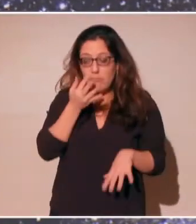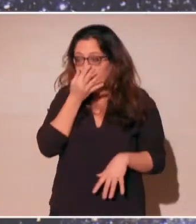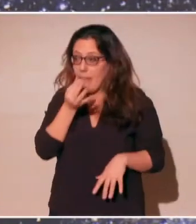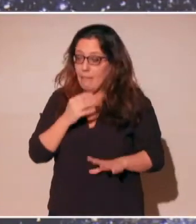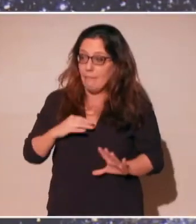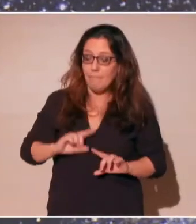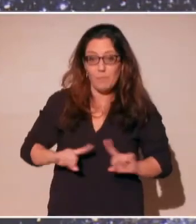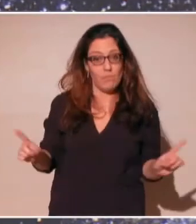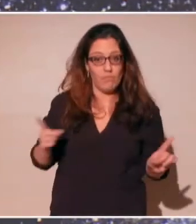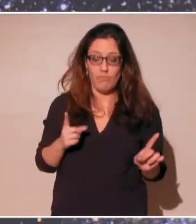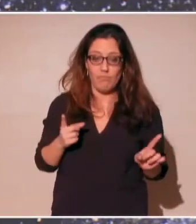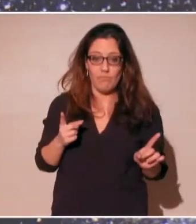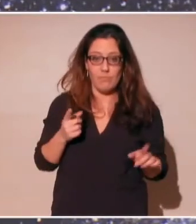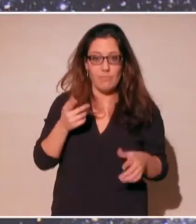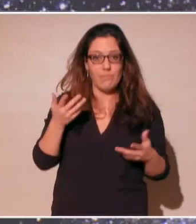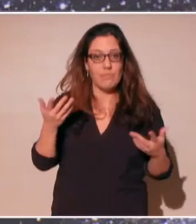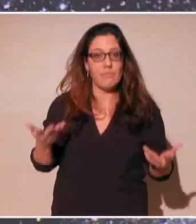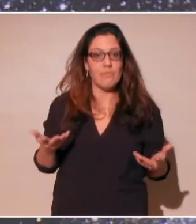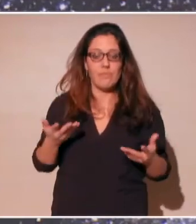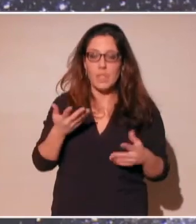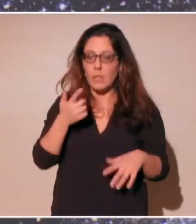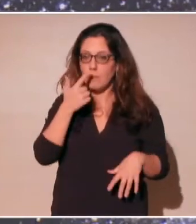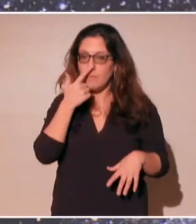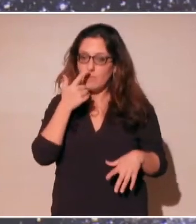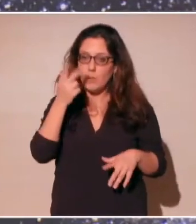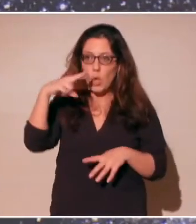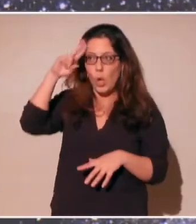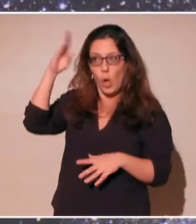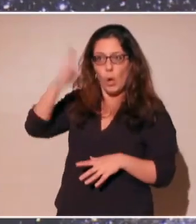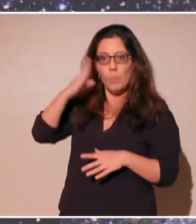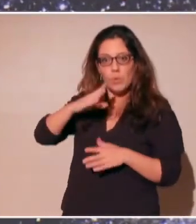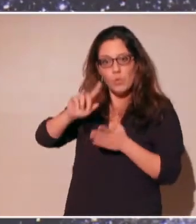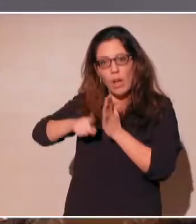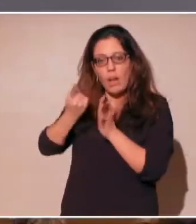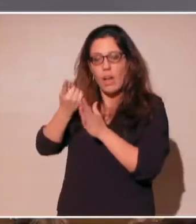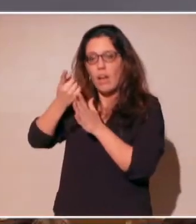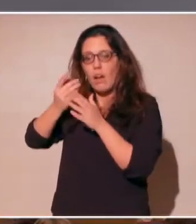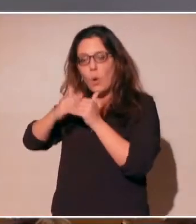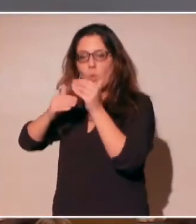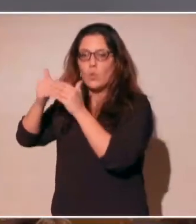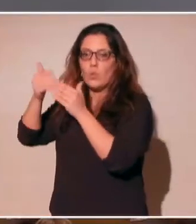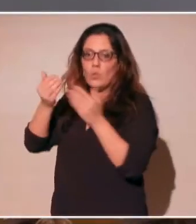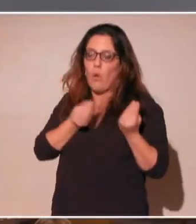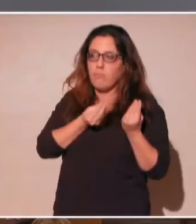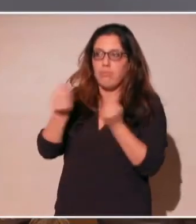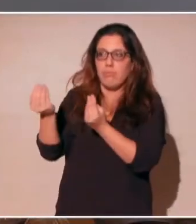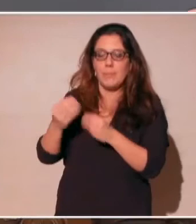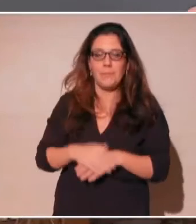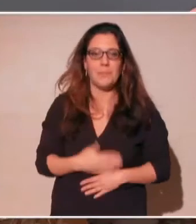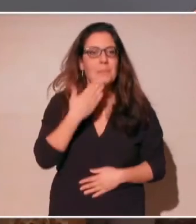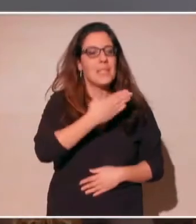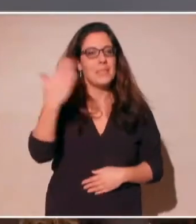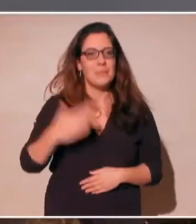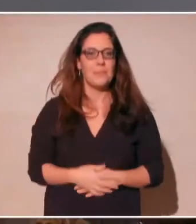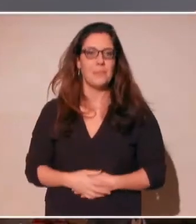here with the full understanding of the facts so that we can lead to the real renaissance that France and Europe needs.